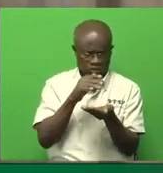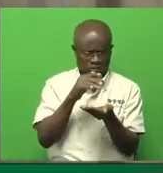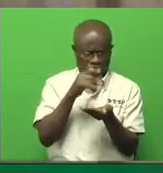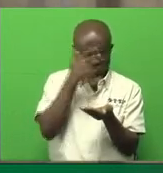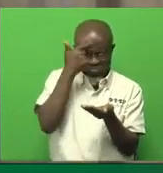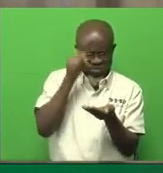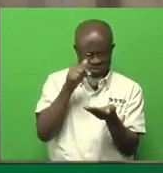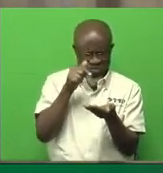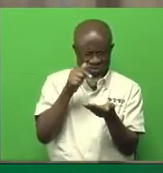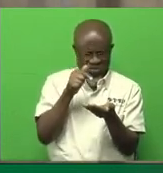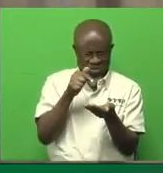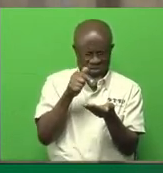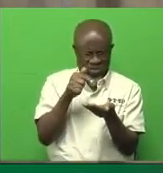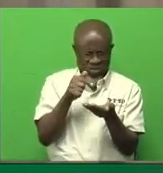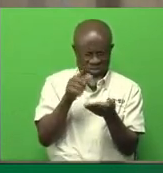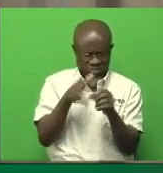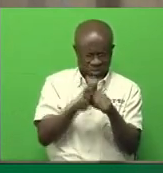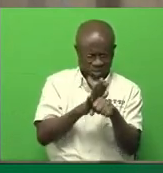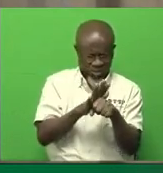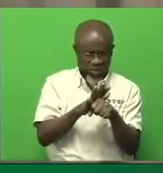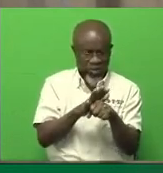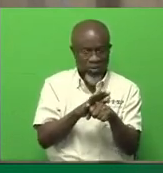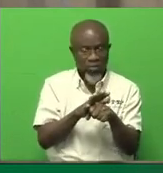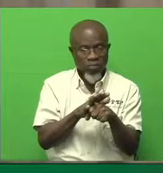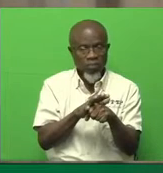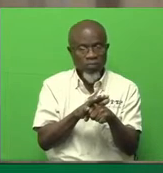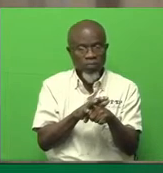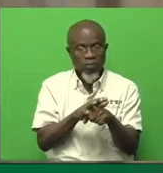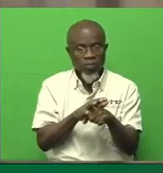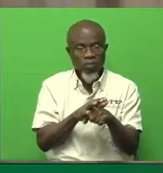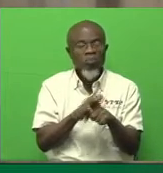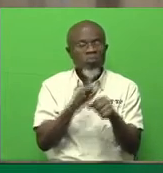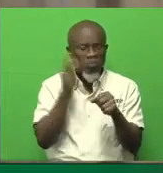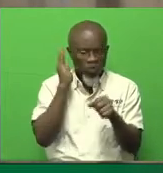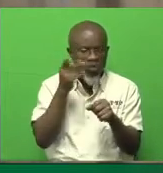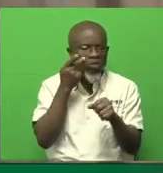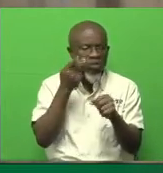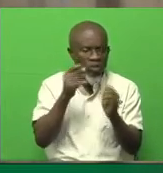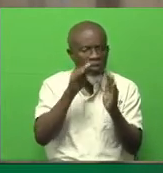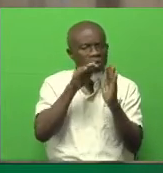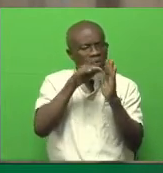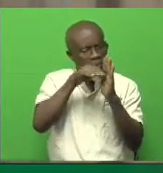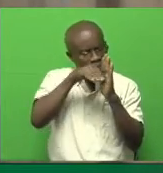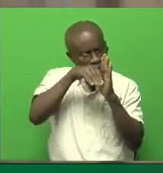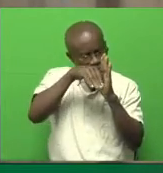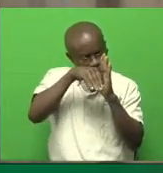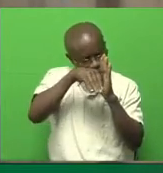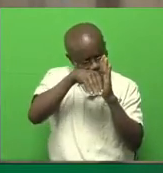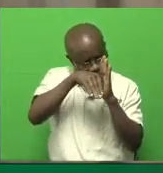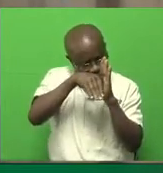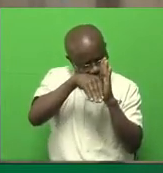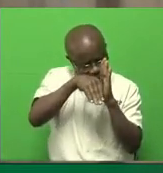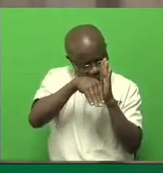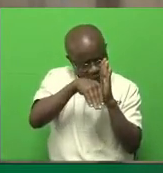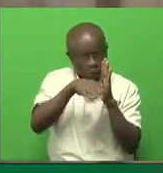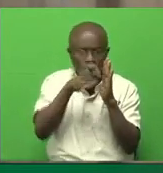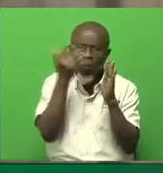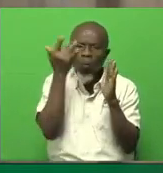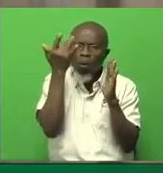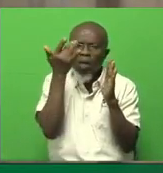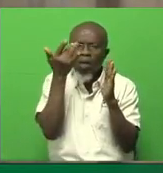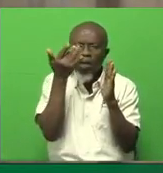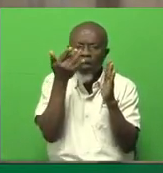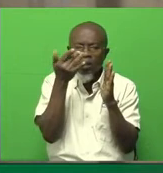absolutely but were they on a downward trajectory absolutely and why is that